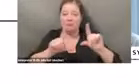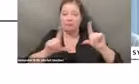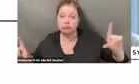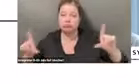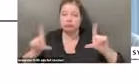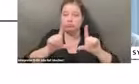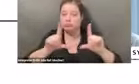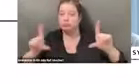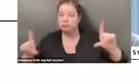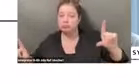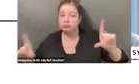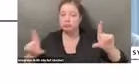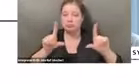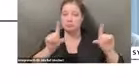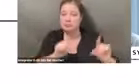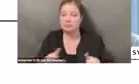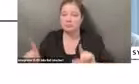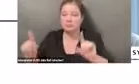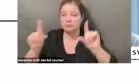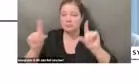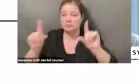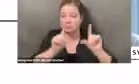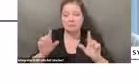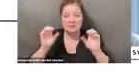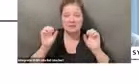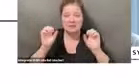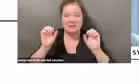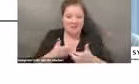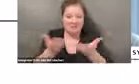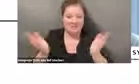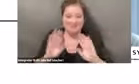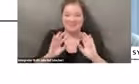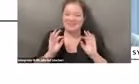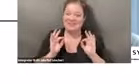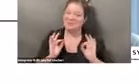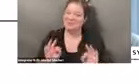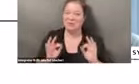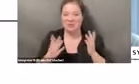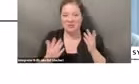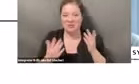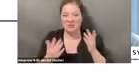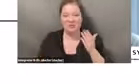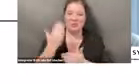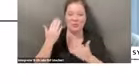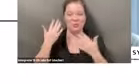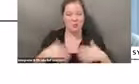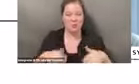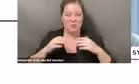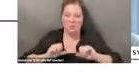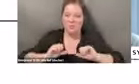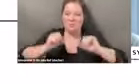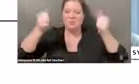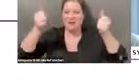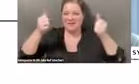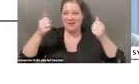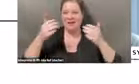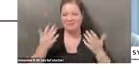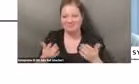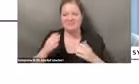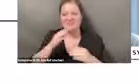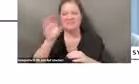move it wherever you want it to be on the screen. So this is one of the things that have been much better in the last couple